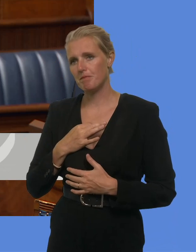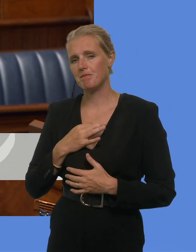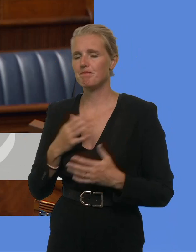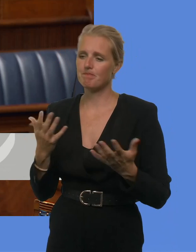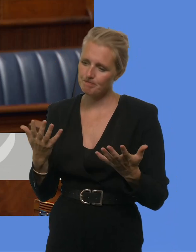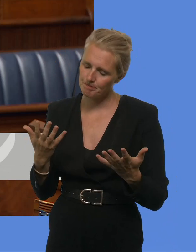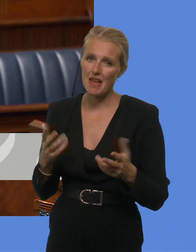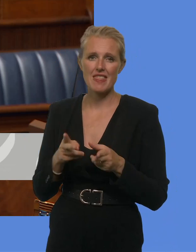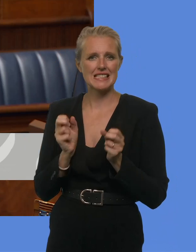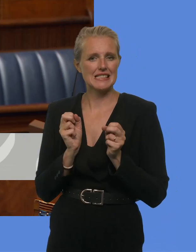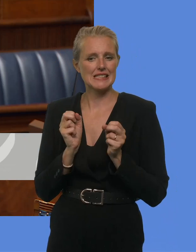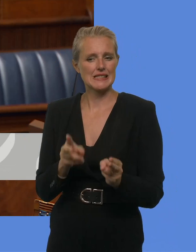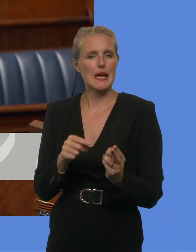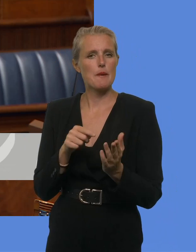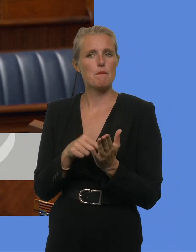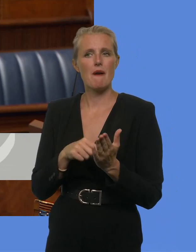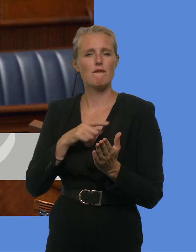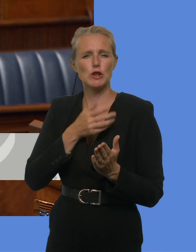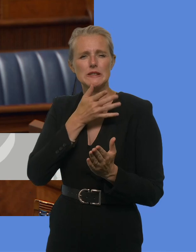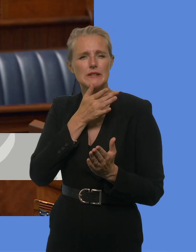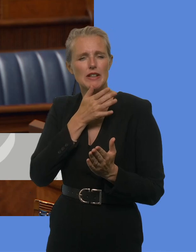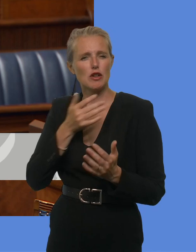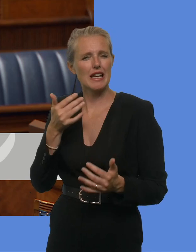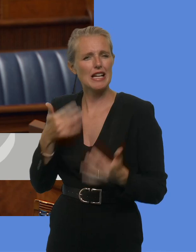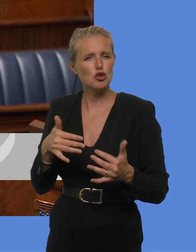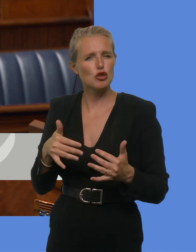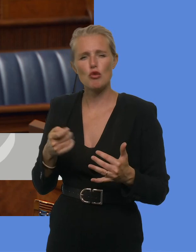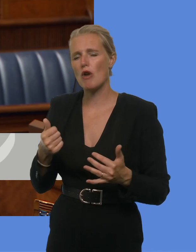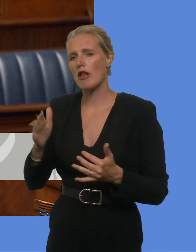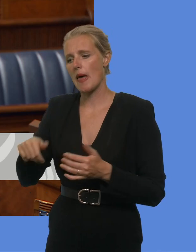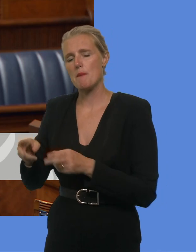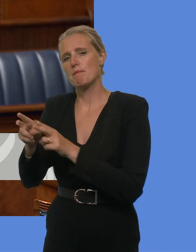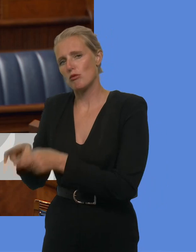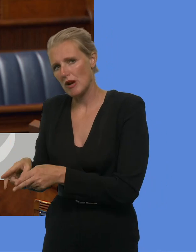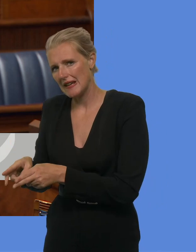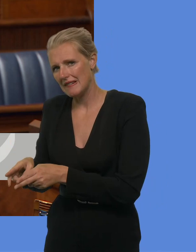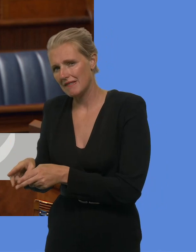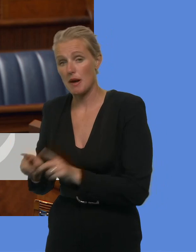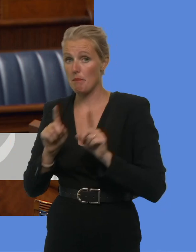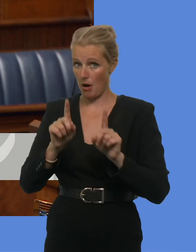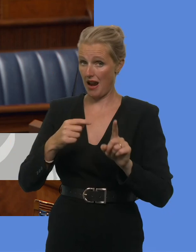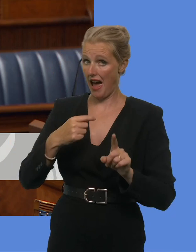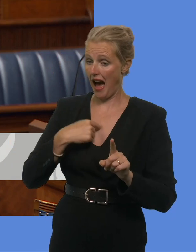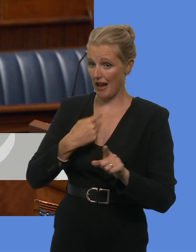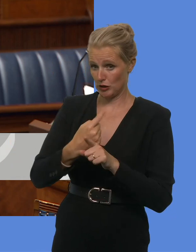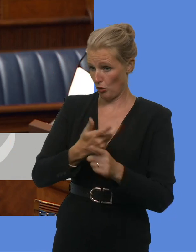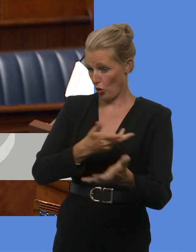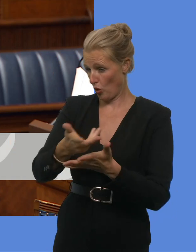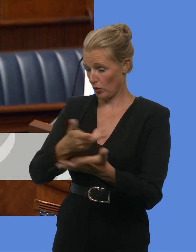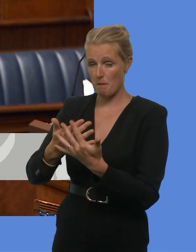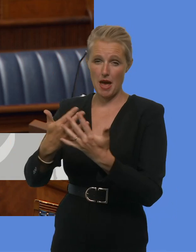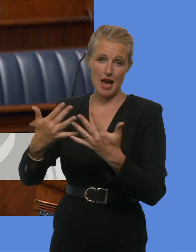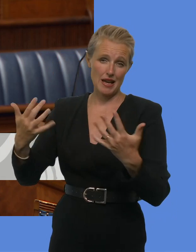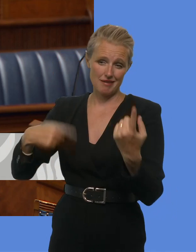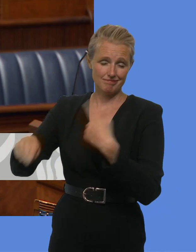is a scheme for the severely injured rather than bereaved, but I too have spoken to many of